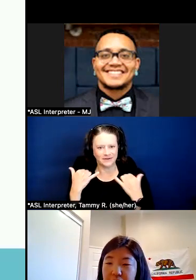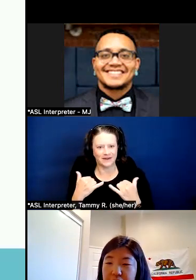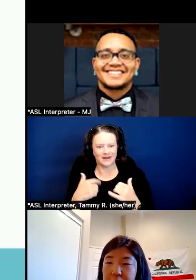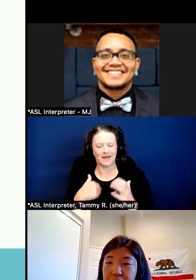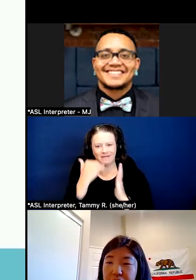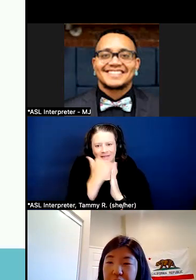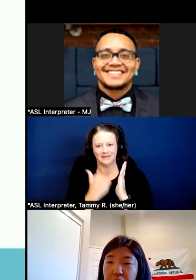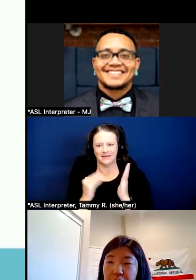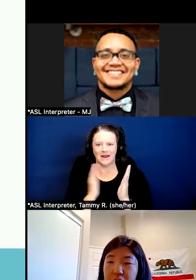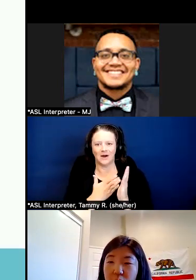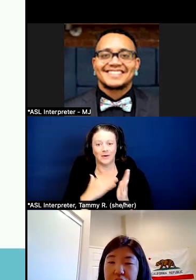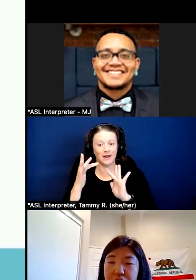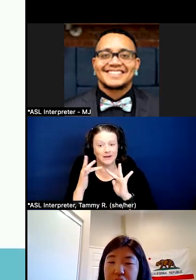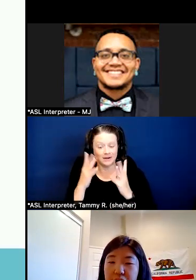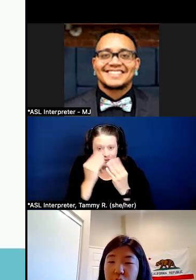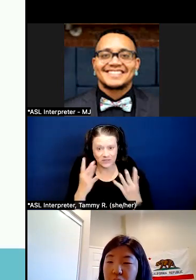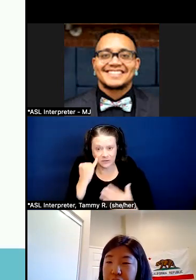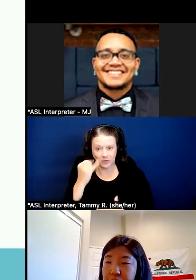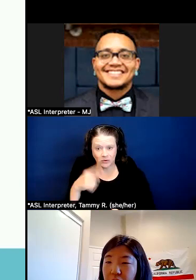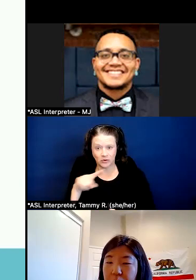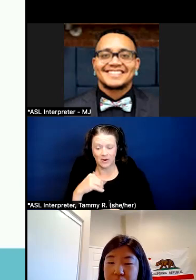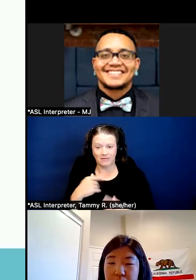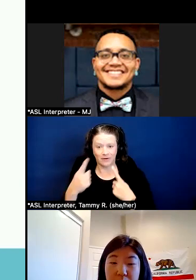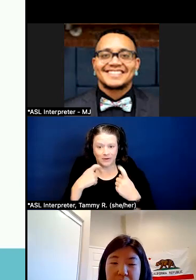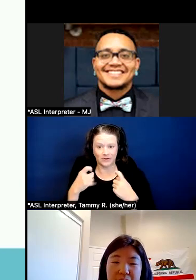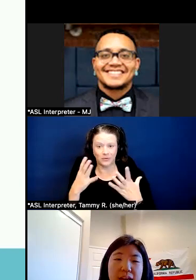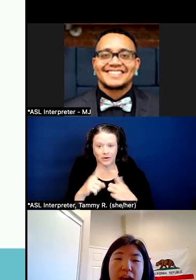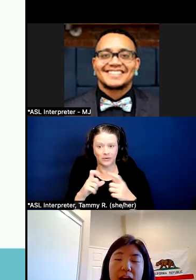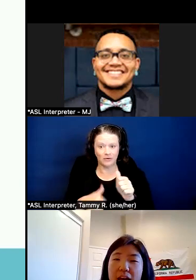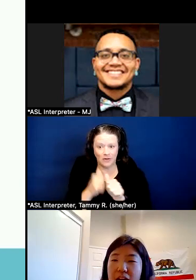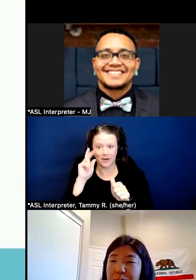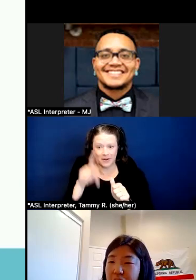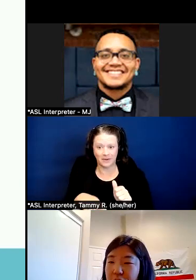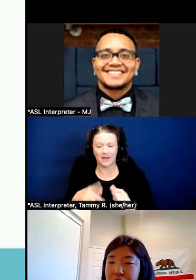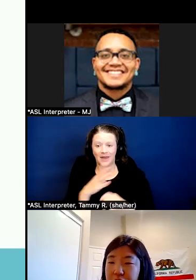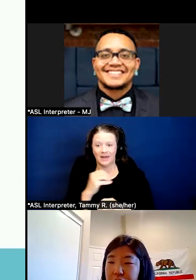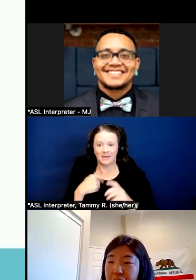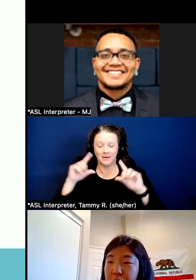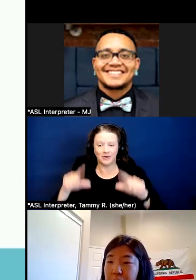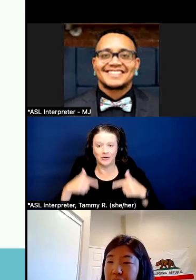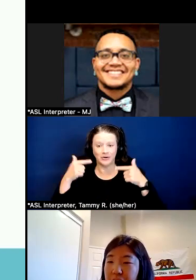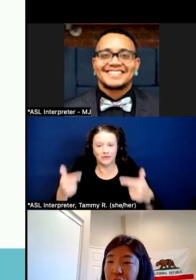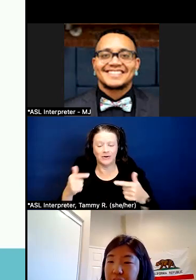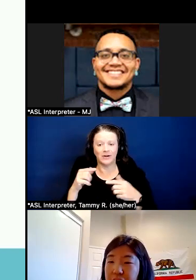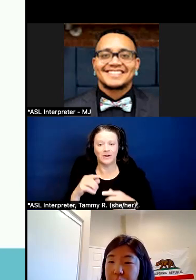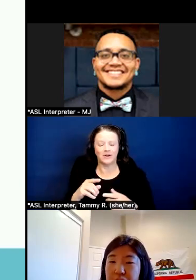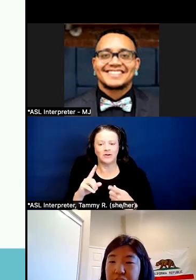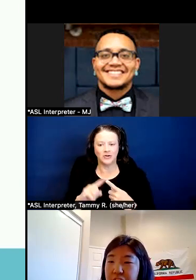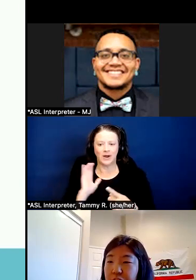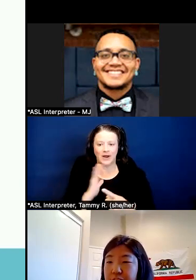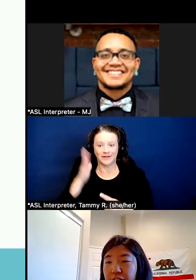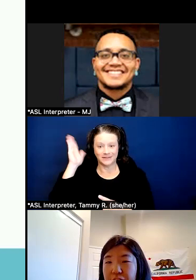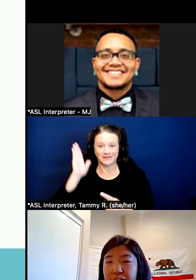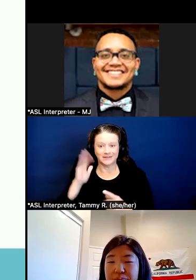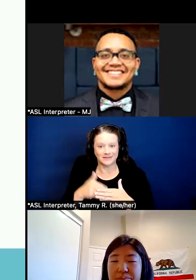our contact information if you have any questions that you would like to follow up with. And I'm now going to hand the mic to our next